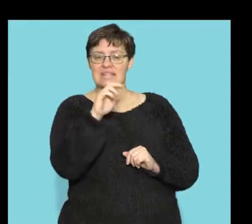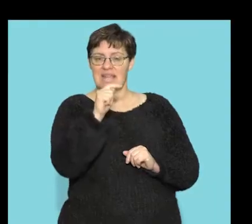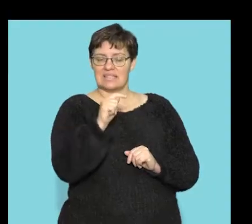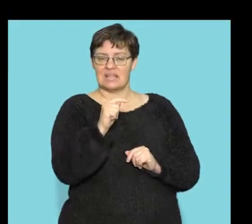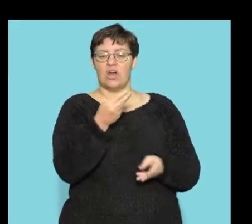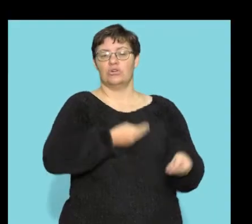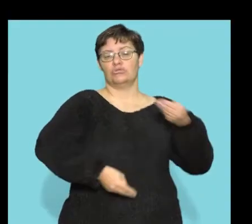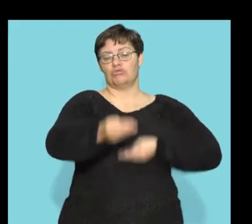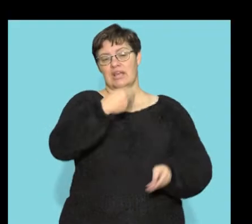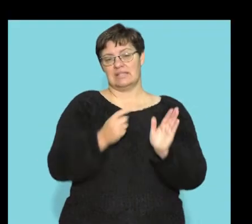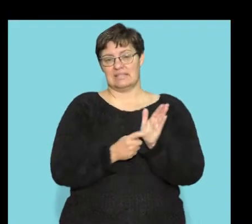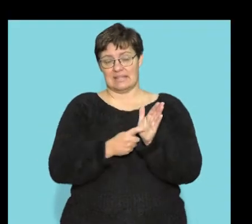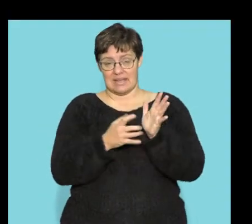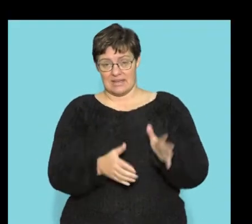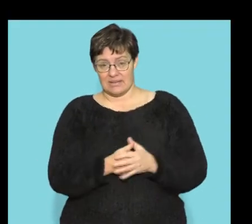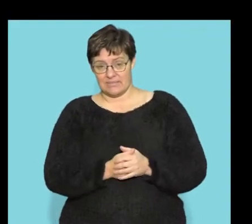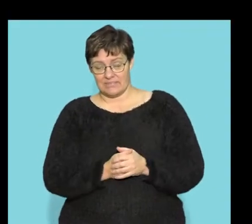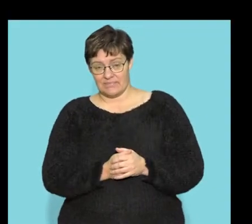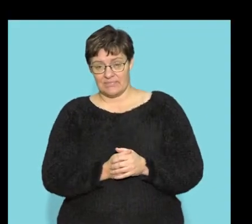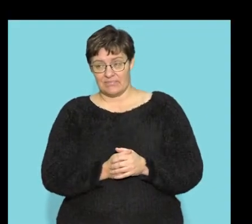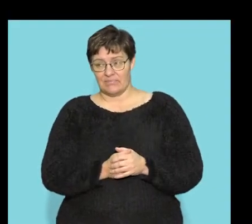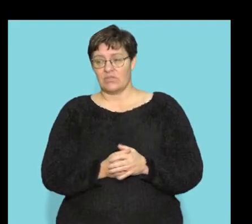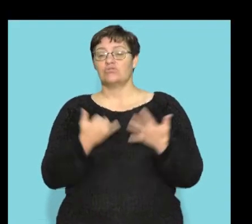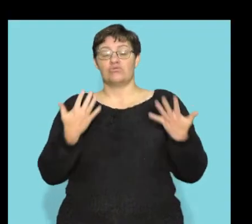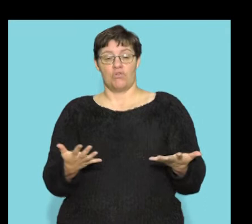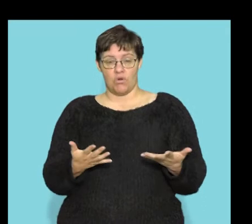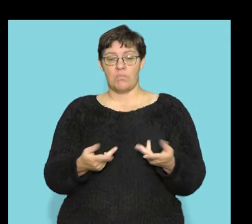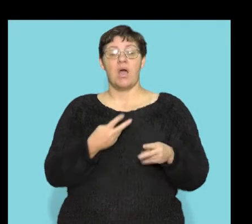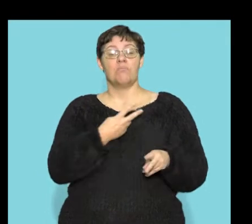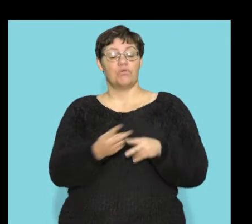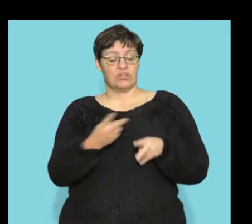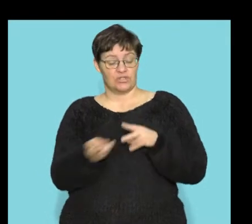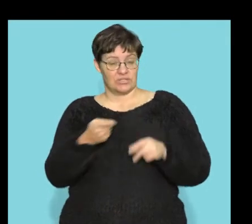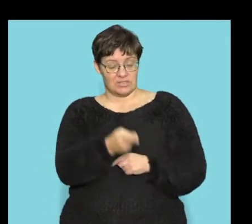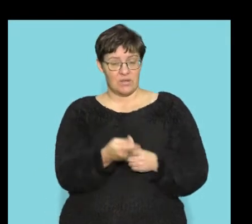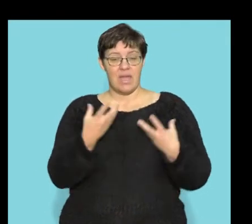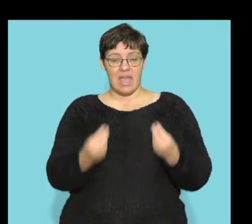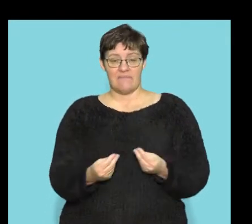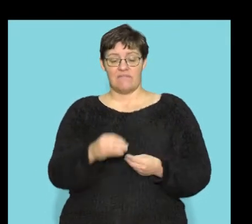Okay, so in terms of the provision, I currently have a provision of